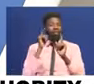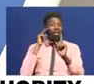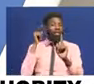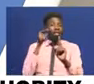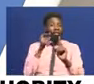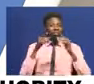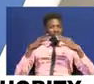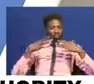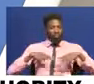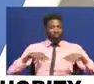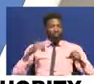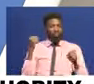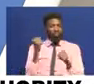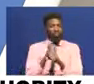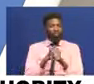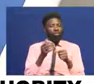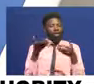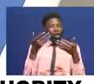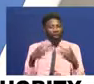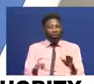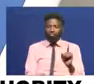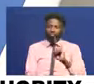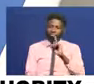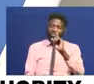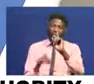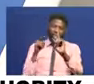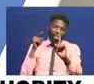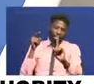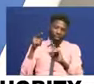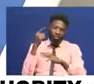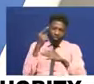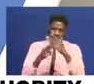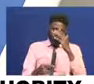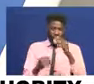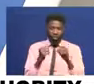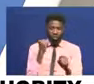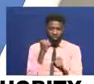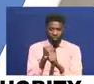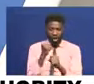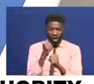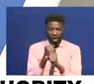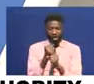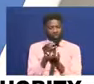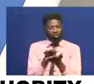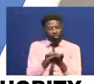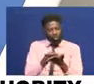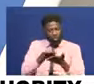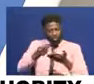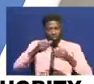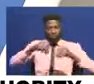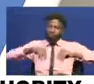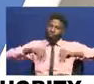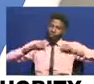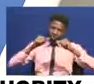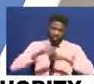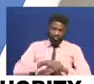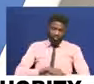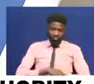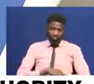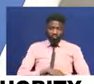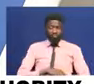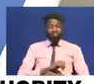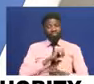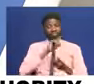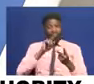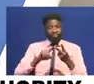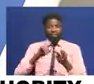lose jobs. It is to improve efficiency. It is to enhance efficiency. Mm-hmm. To enhance efficiency, and more importantly for me, for more accountability, to be able to reduce